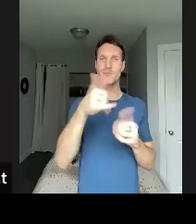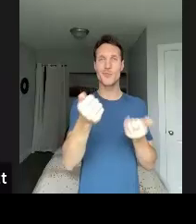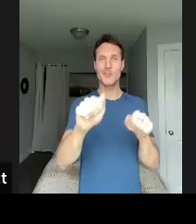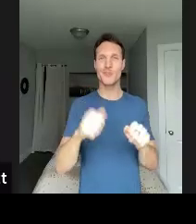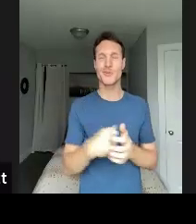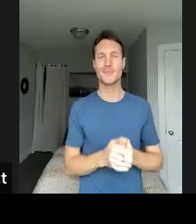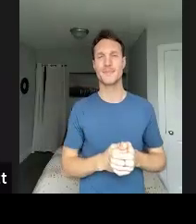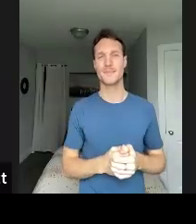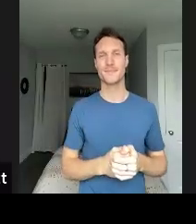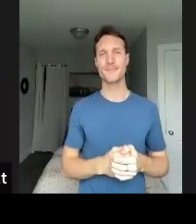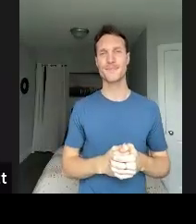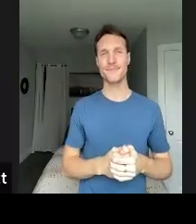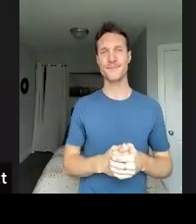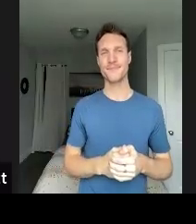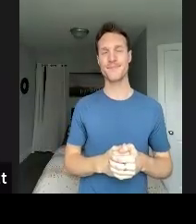see,